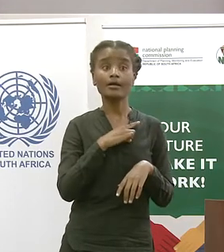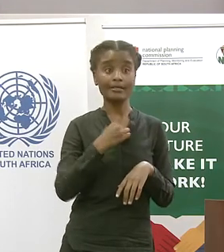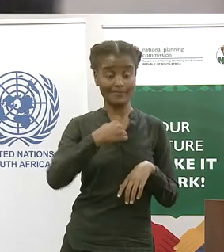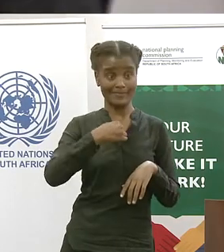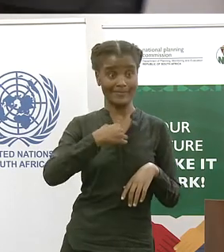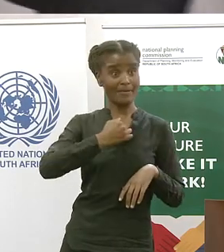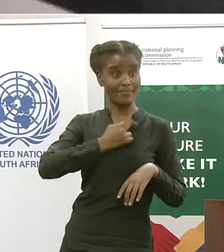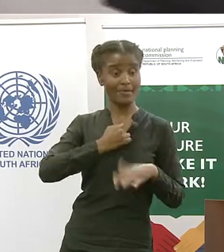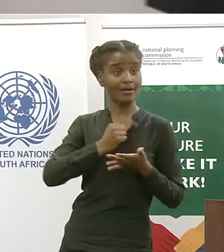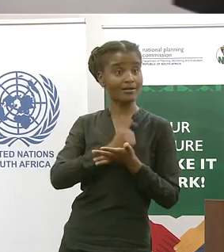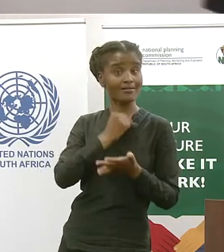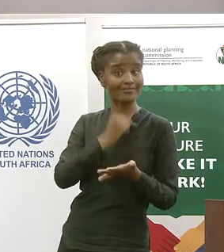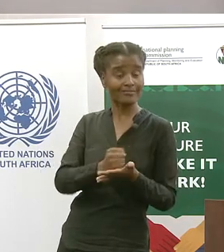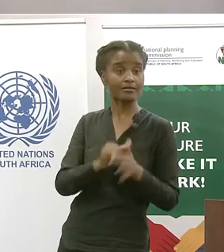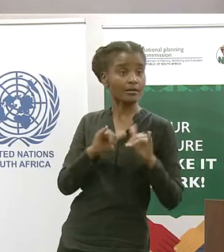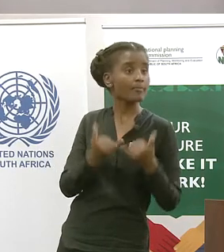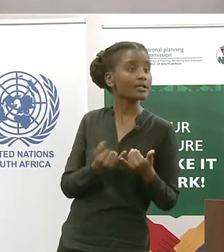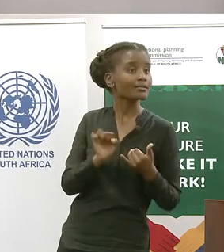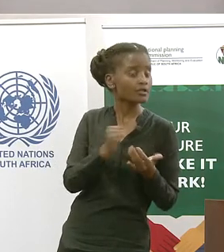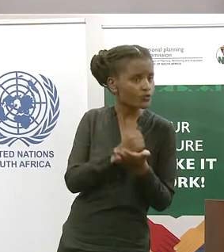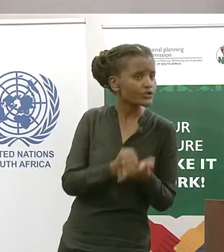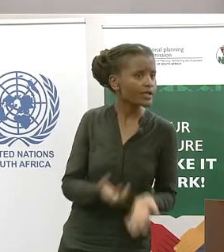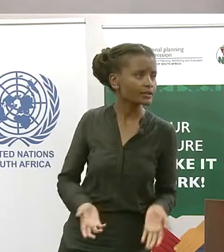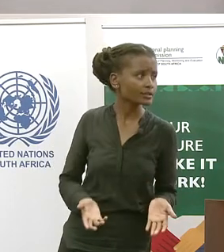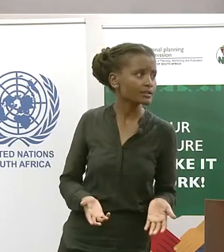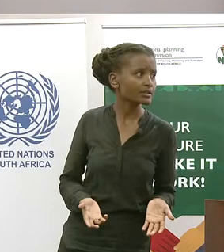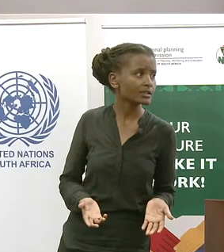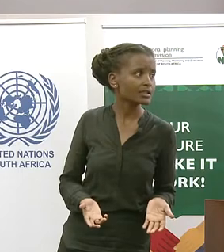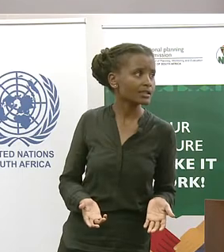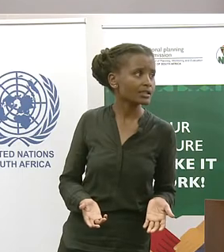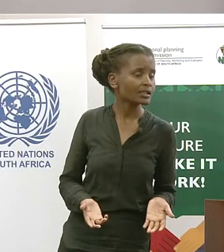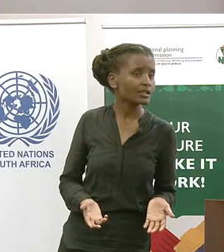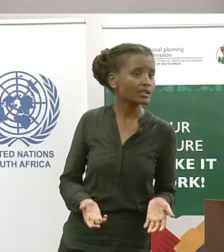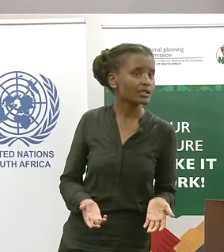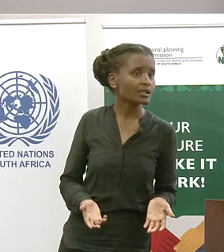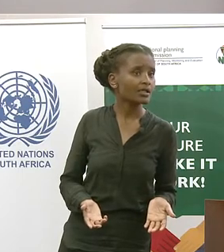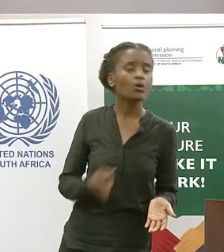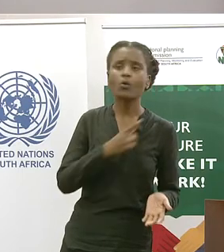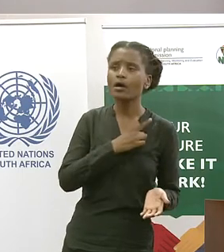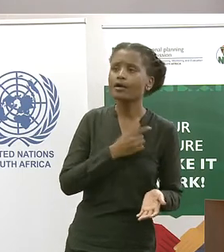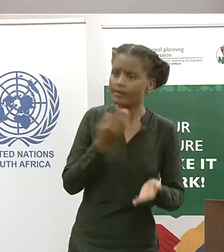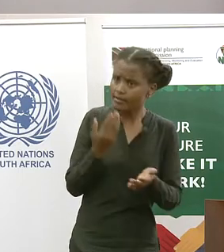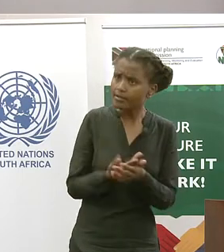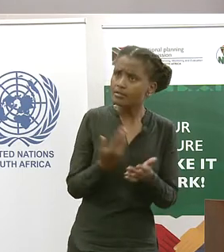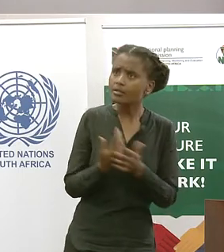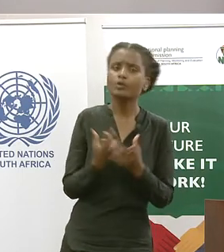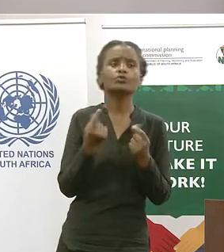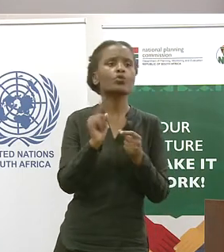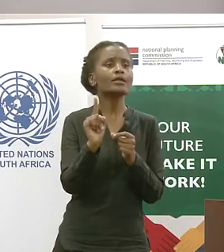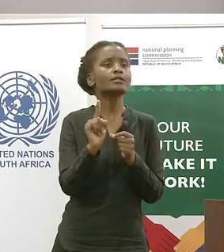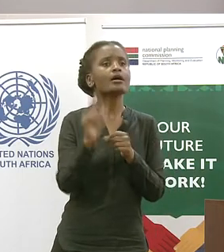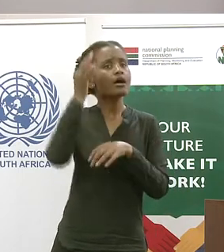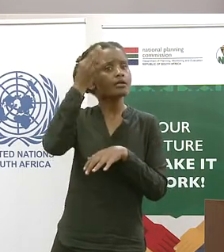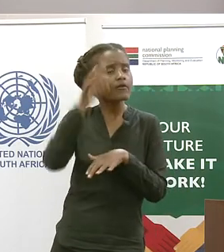registered on the central database. Why don't they approach the government central database to get